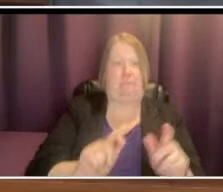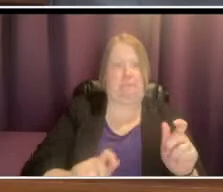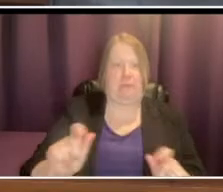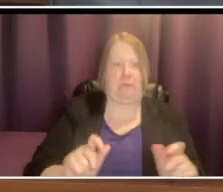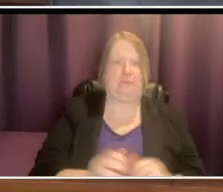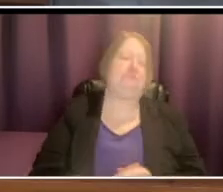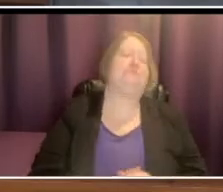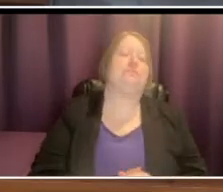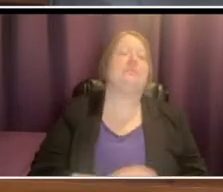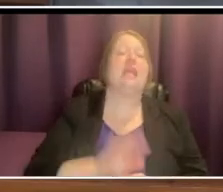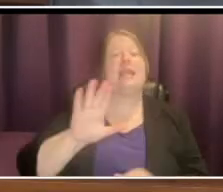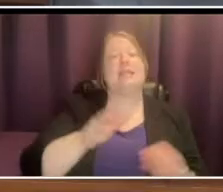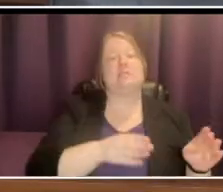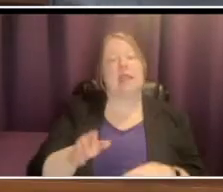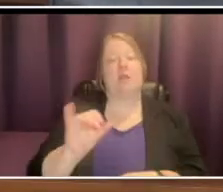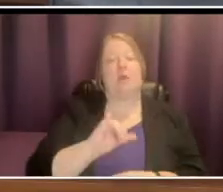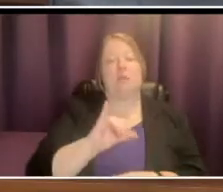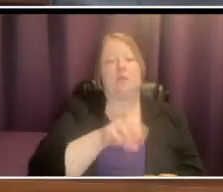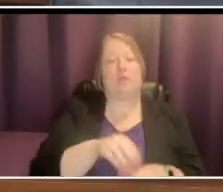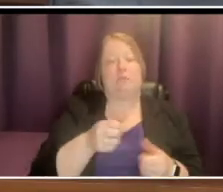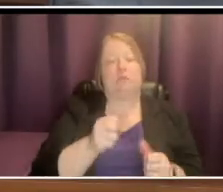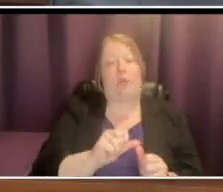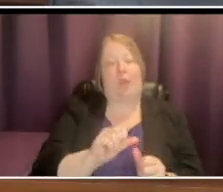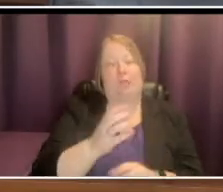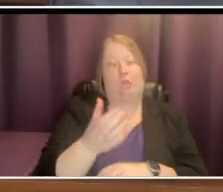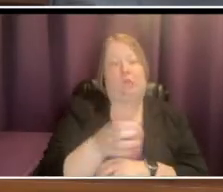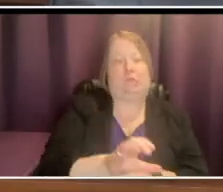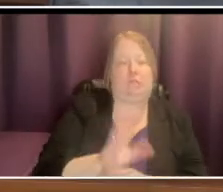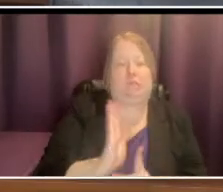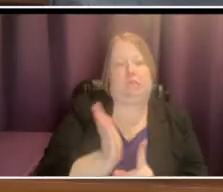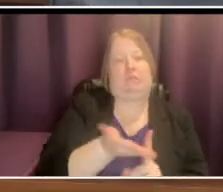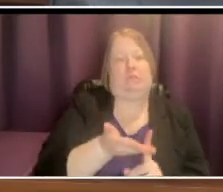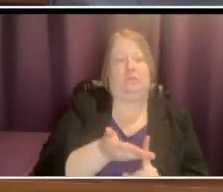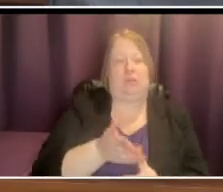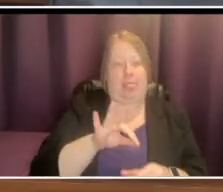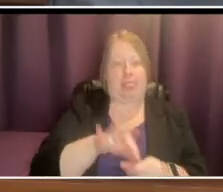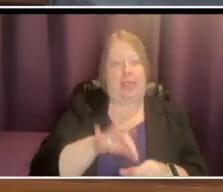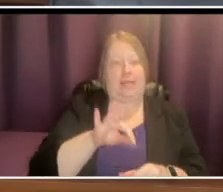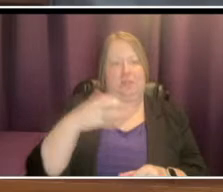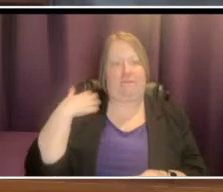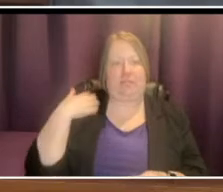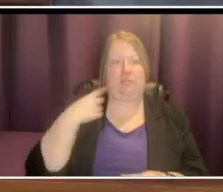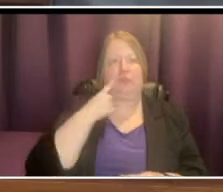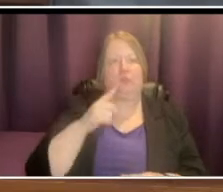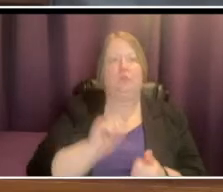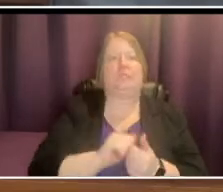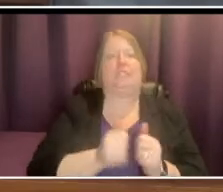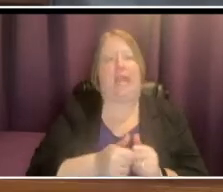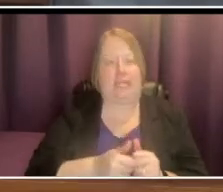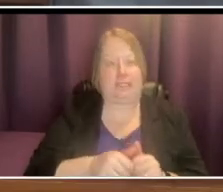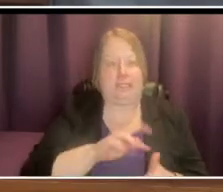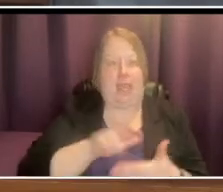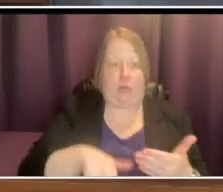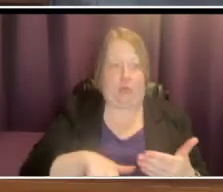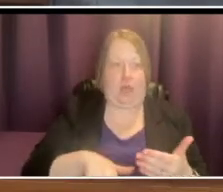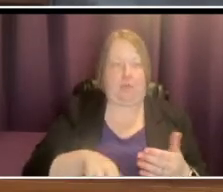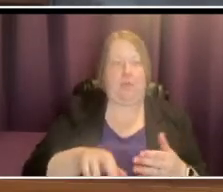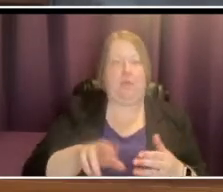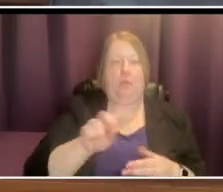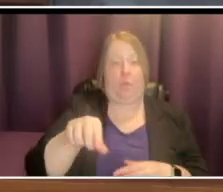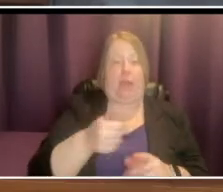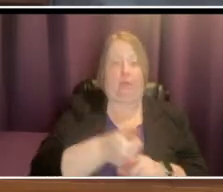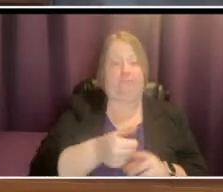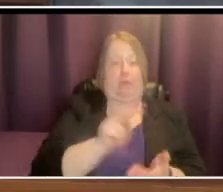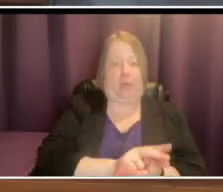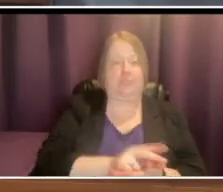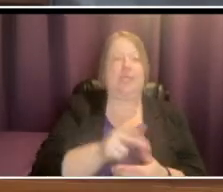trying to coerce government officials to change the election outcome in the states he lost. He personally reached out to numerous